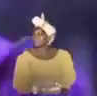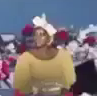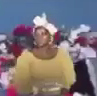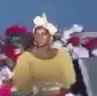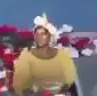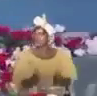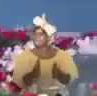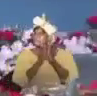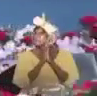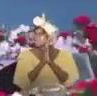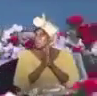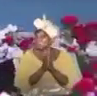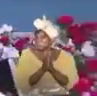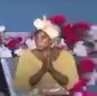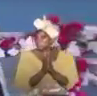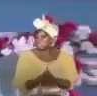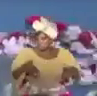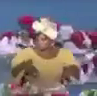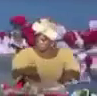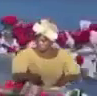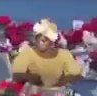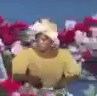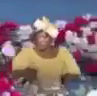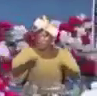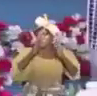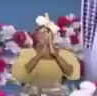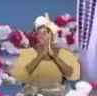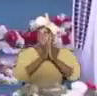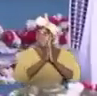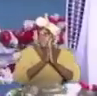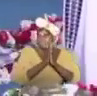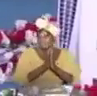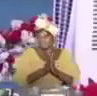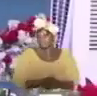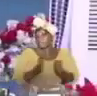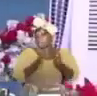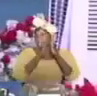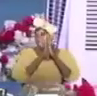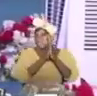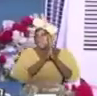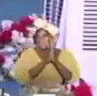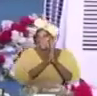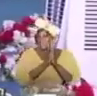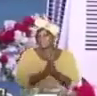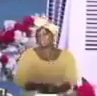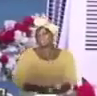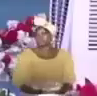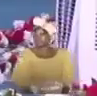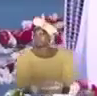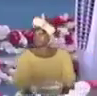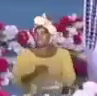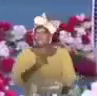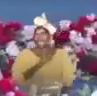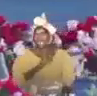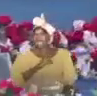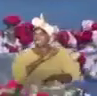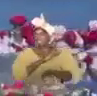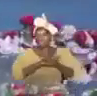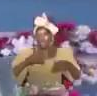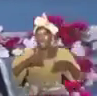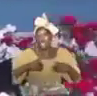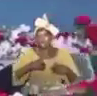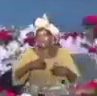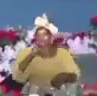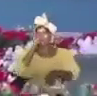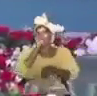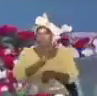Pray, oh. Gentlemen, pray. Pray. Pray. Apostle, but I don't have a job yet. Good